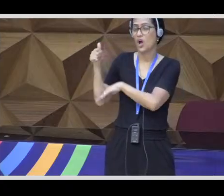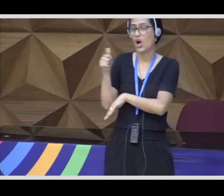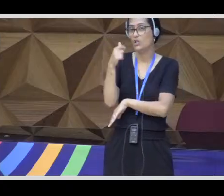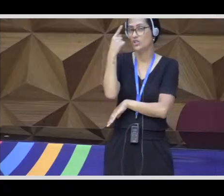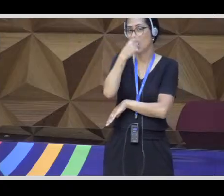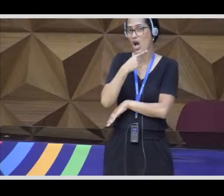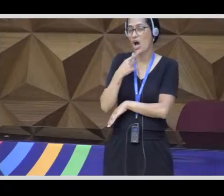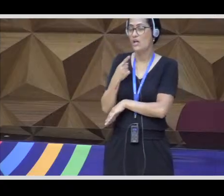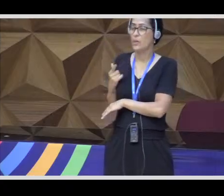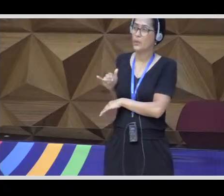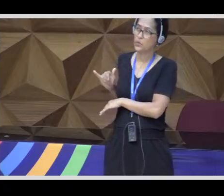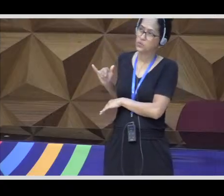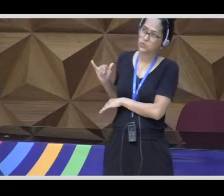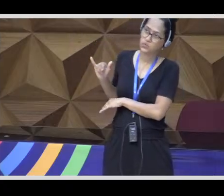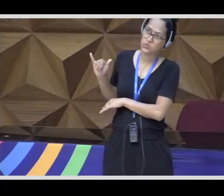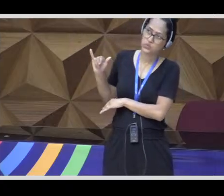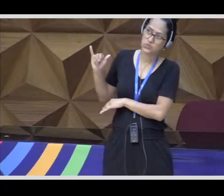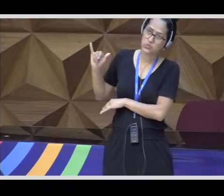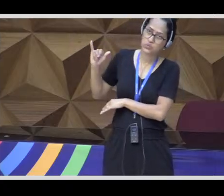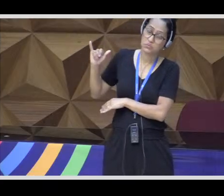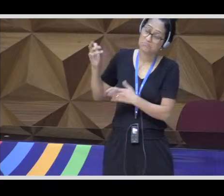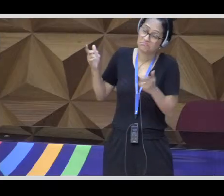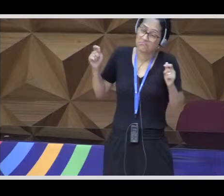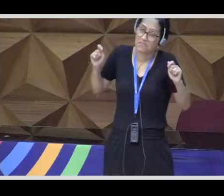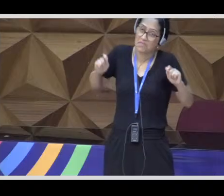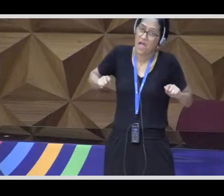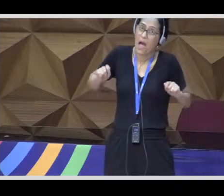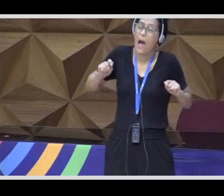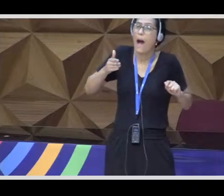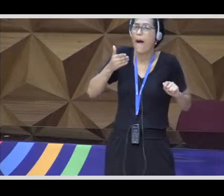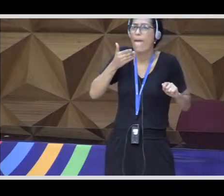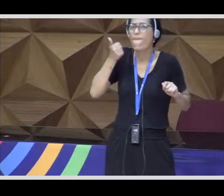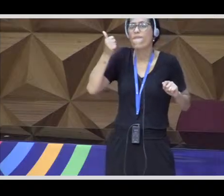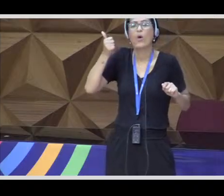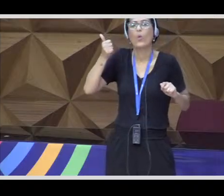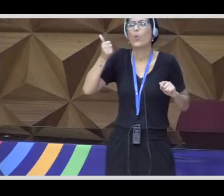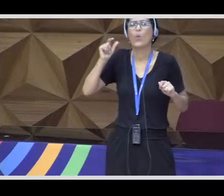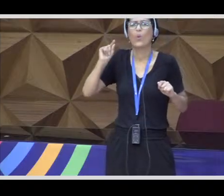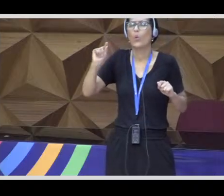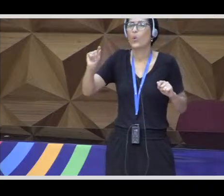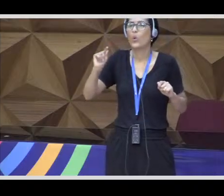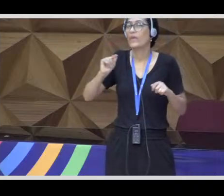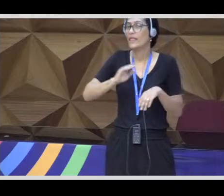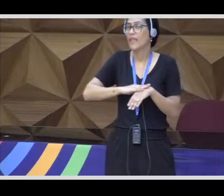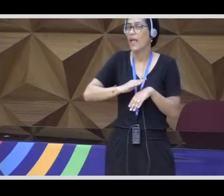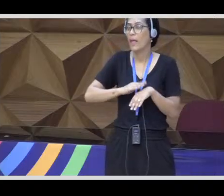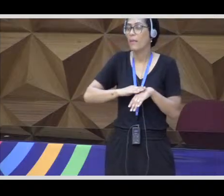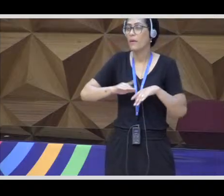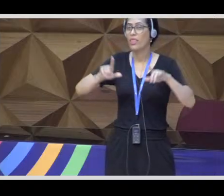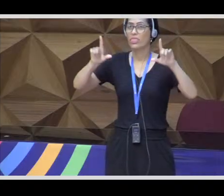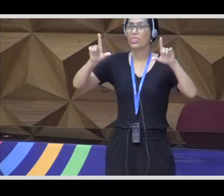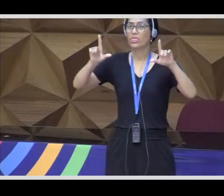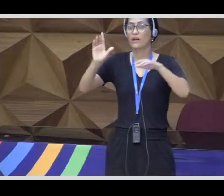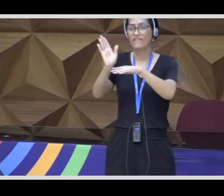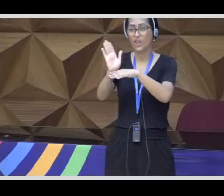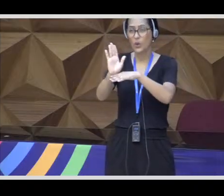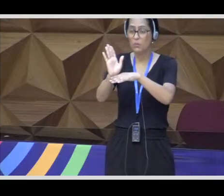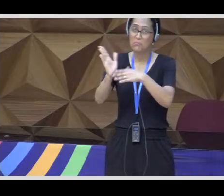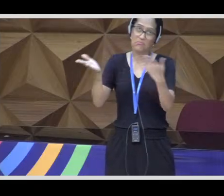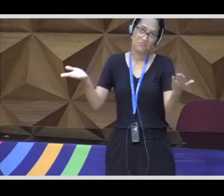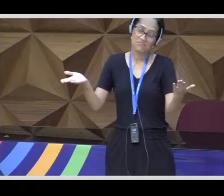Maybe I can use that time more effectively. Maybe instead of watching the movie on the seatback, I could have a screen this